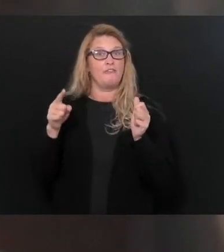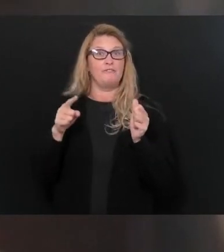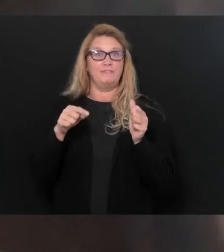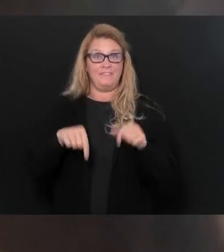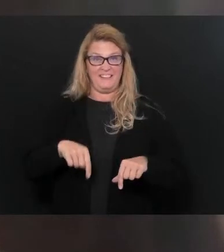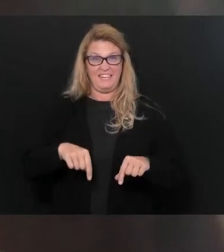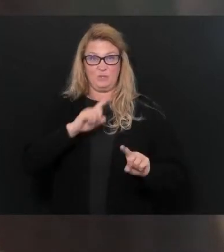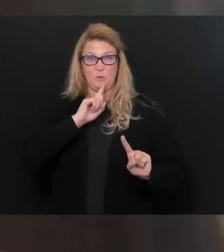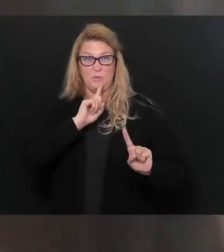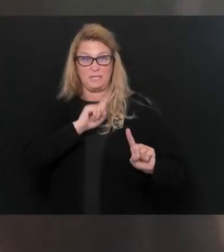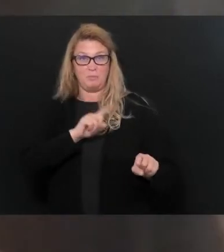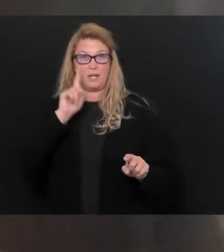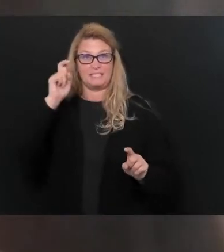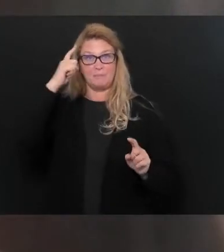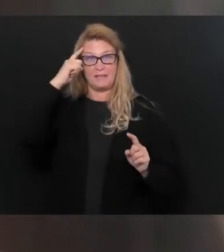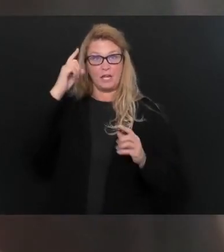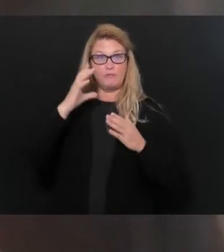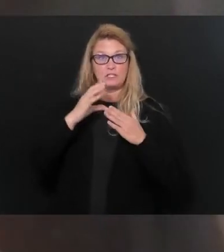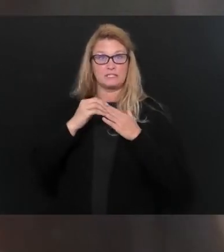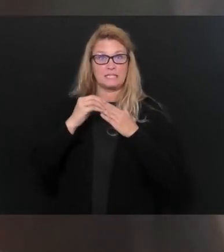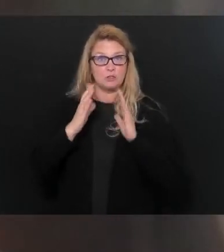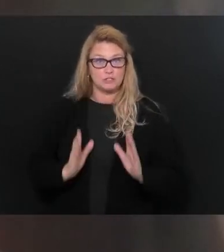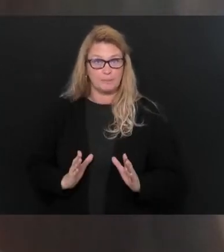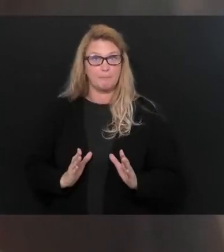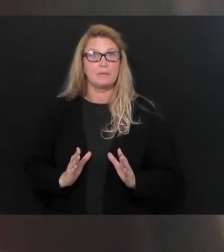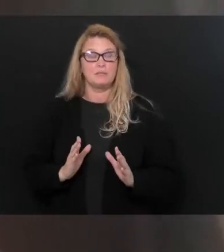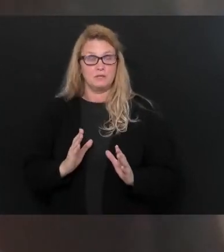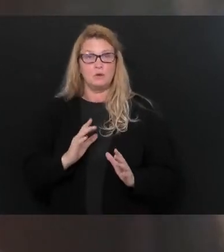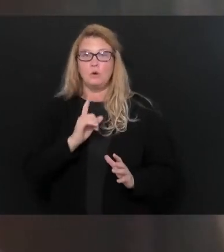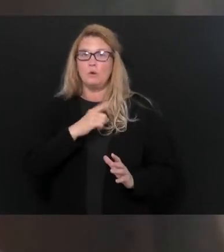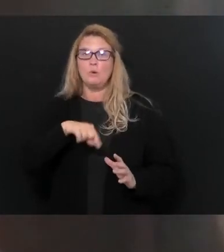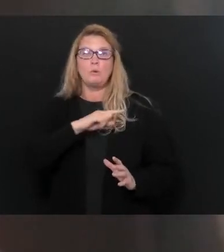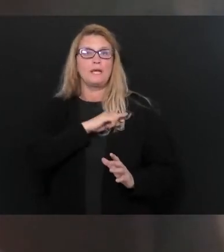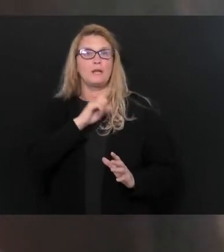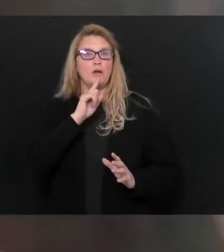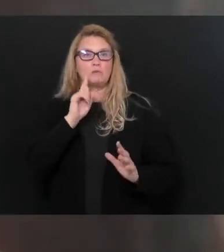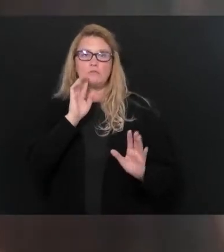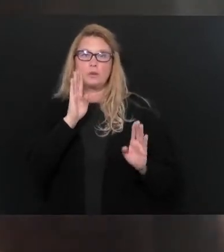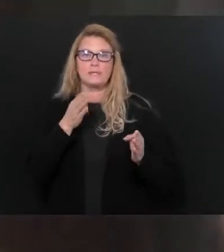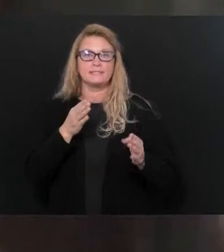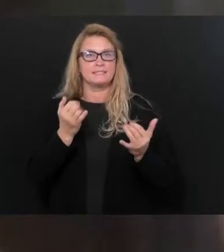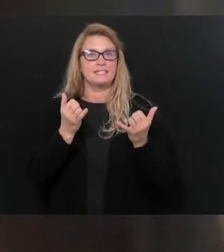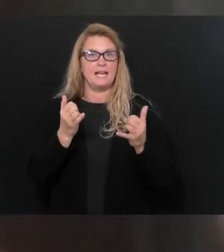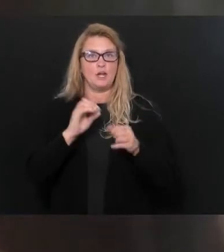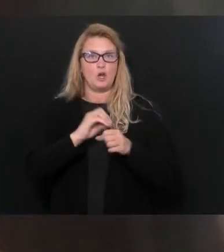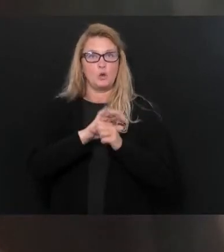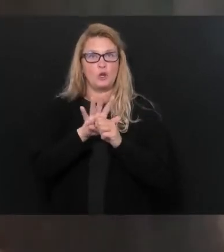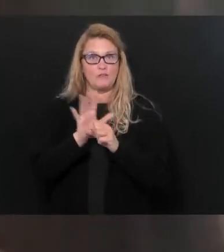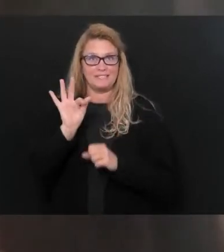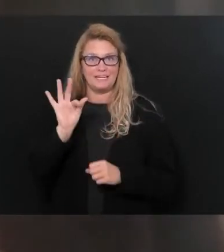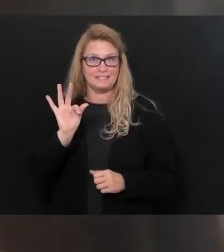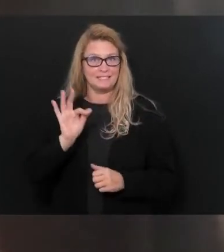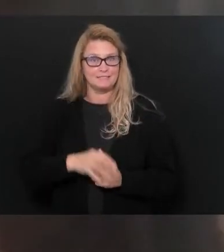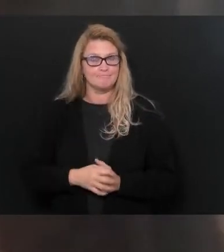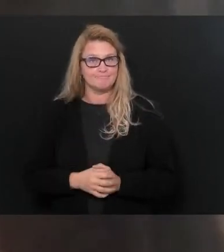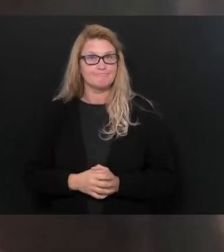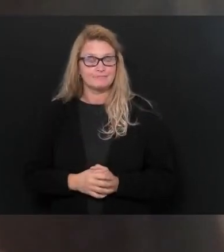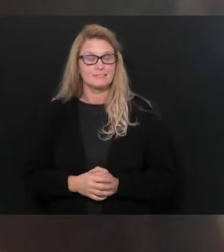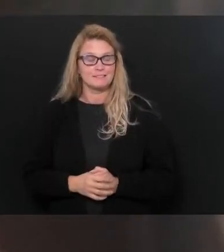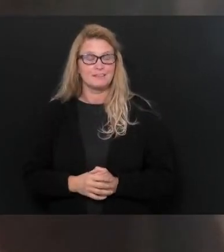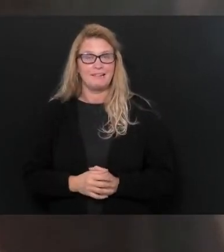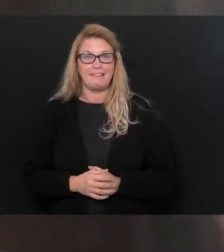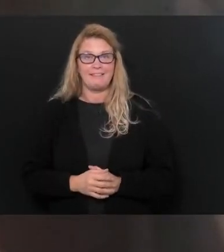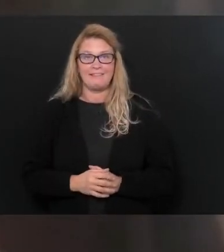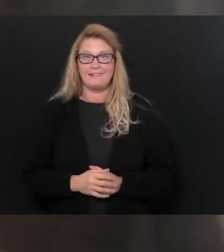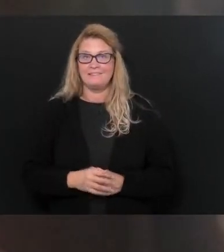and about our governor's leadership, is that we are really focused today on COVID-19, but what